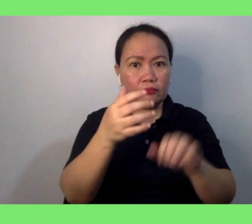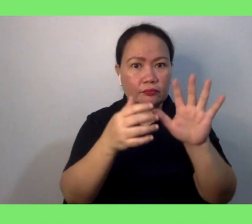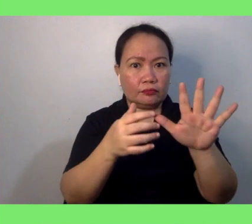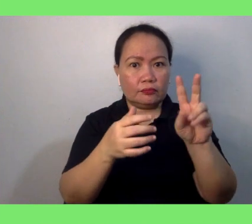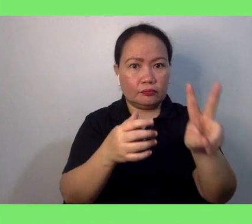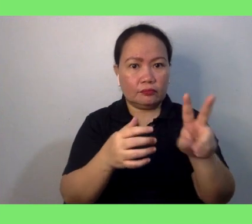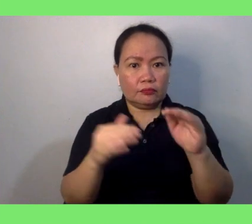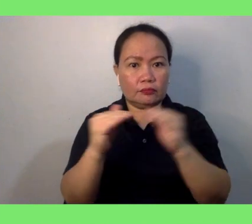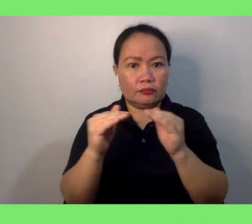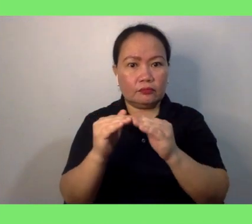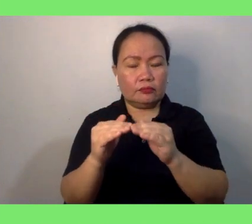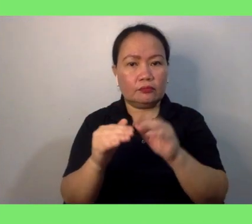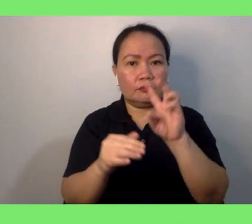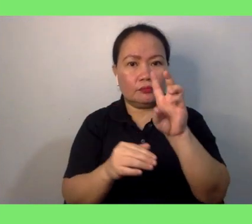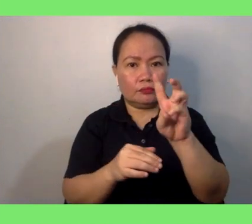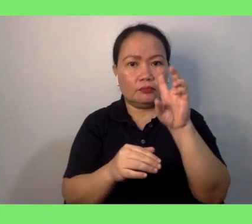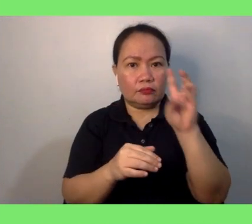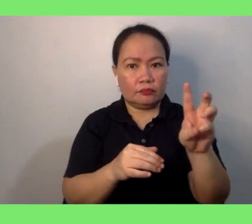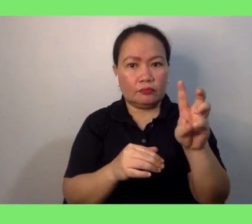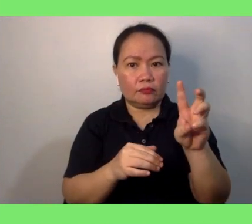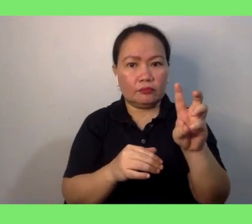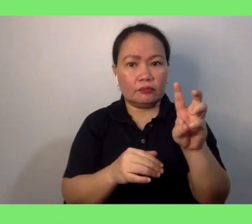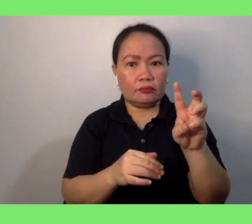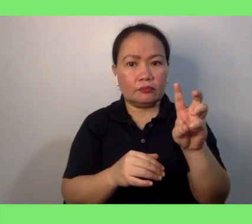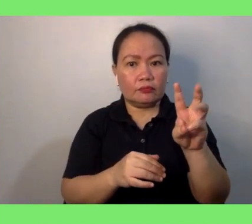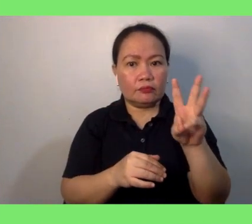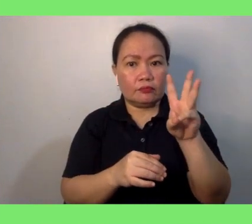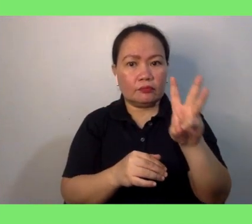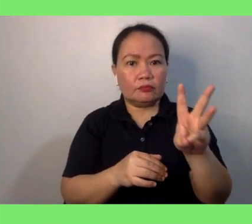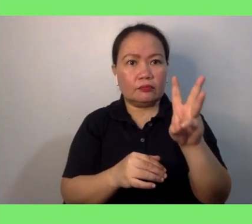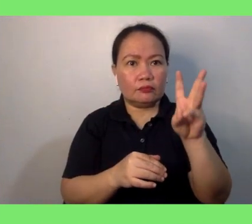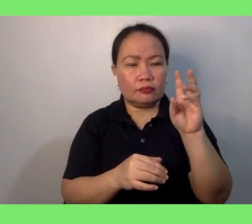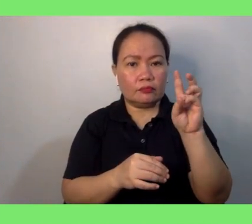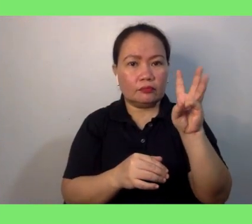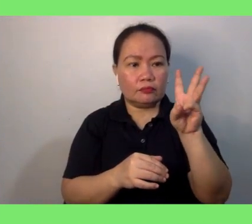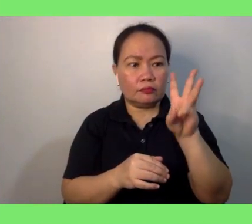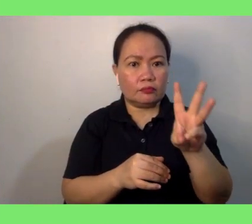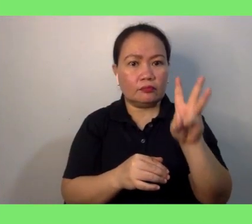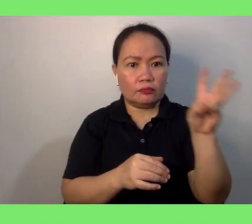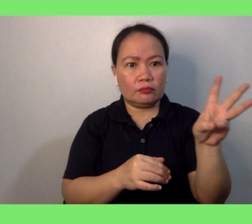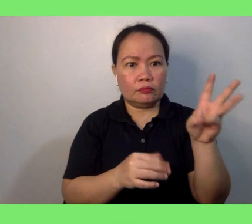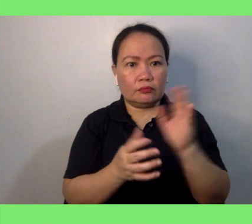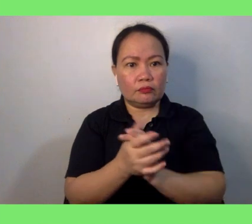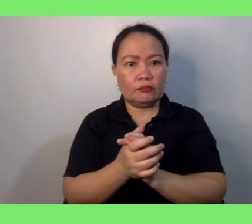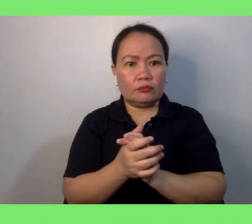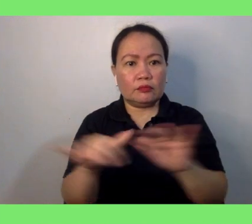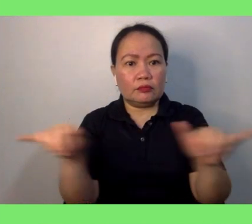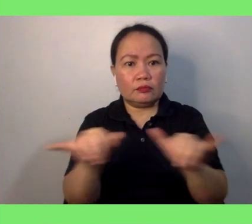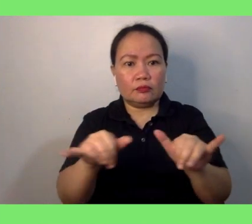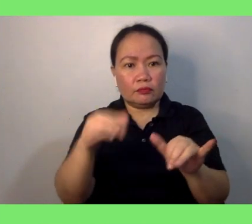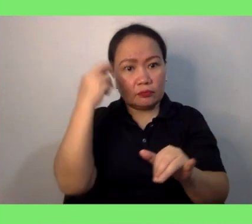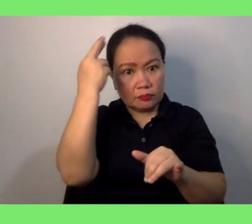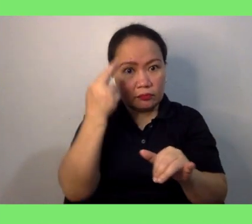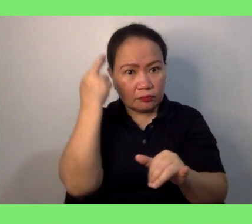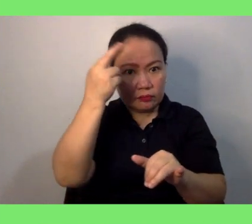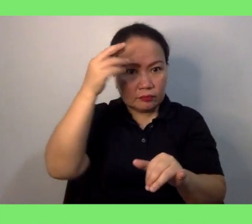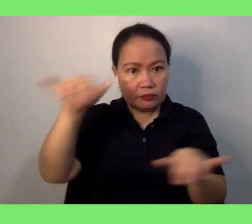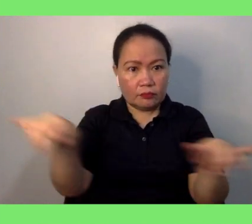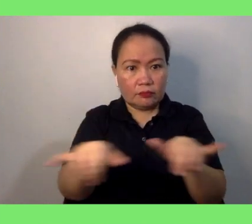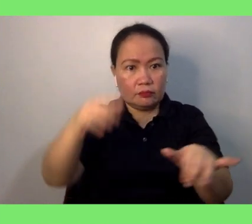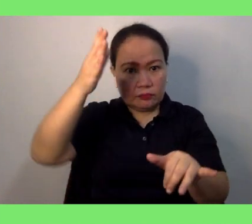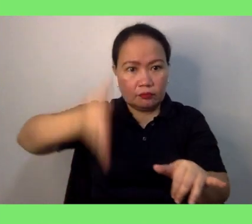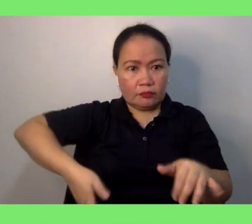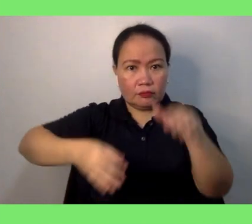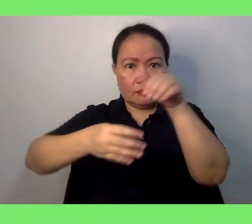52. And that is 66 also. So, therefore, this is also 66